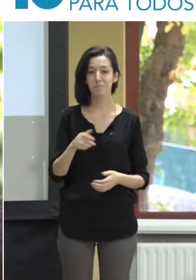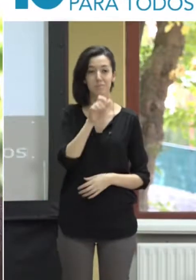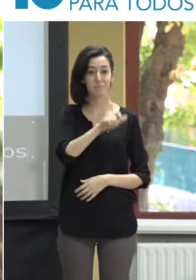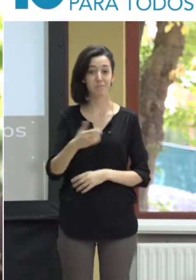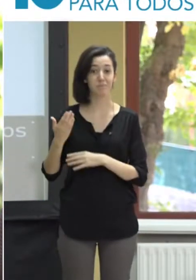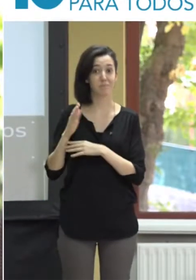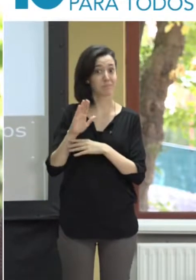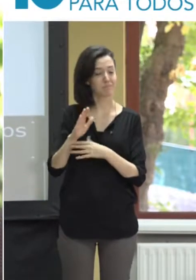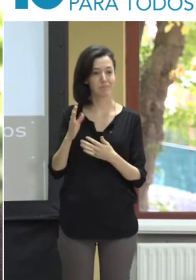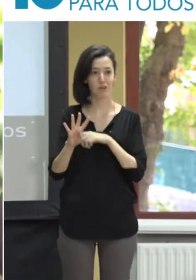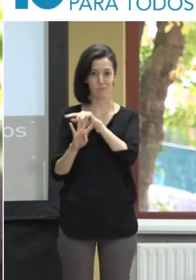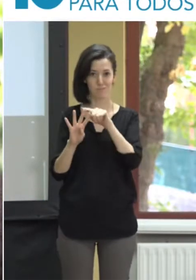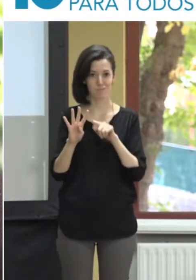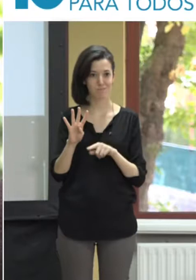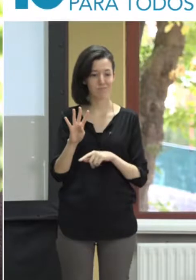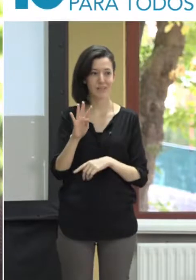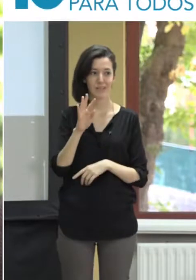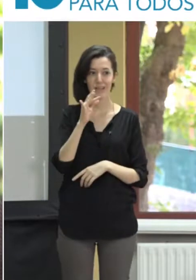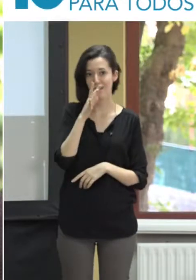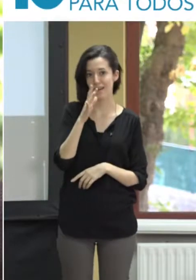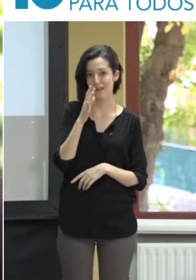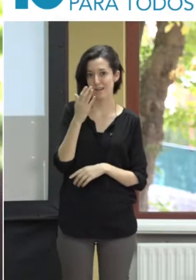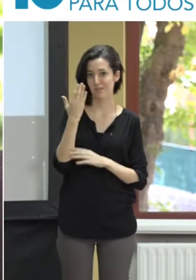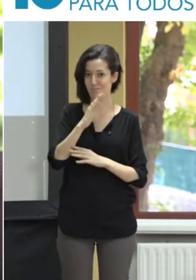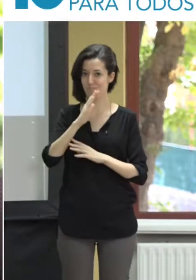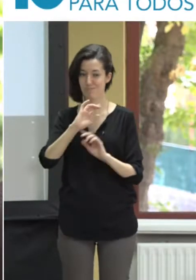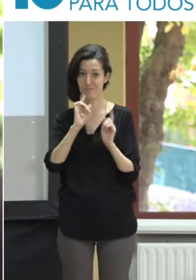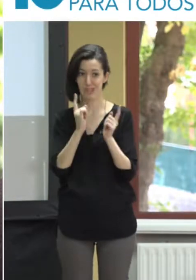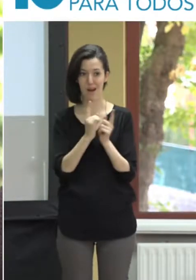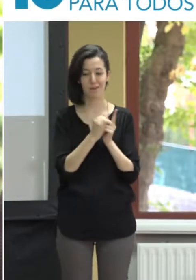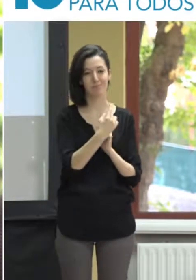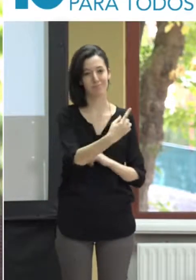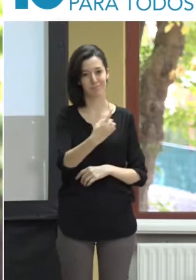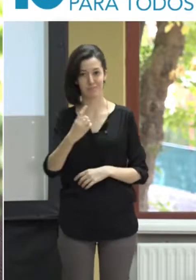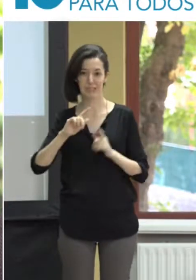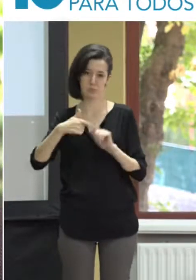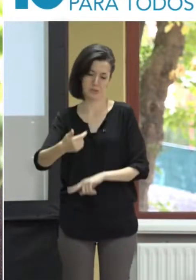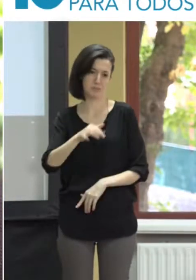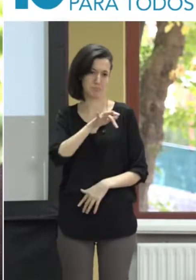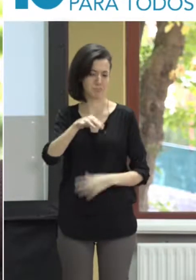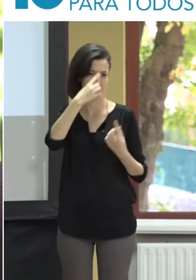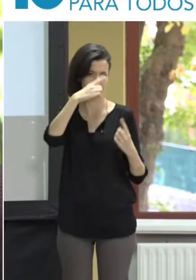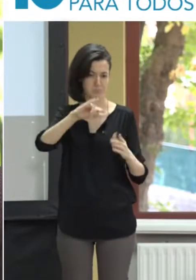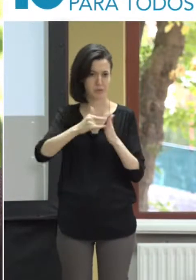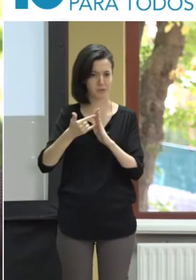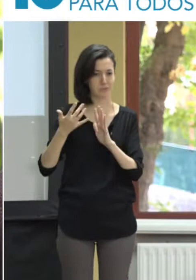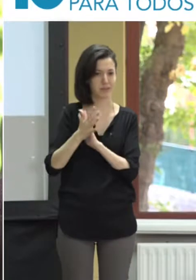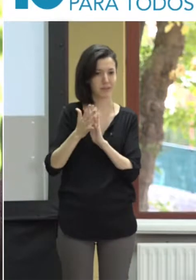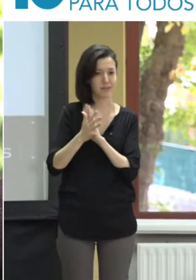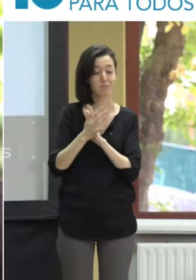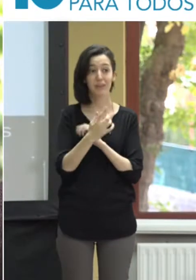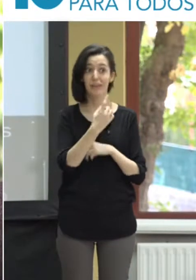We have 4 representatives. I'm going to make a brief introduction of each one of them before they present their